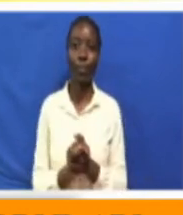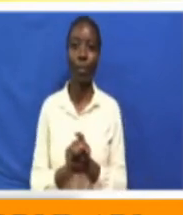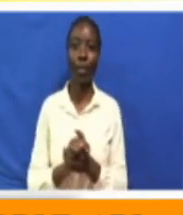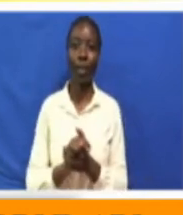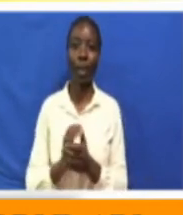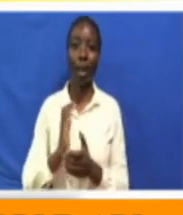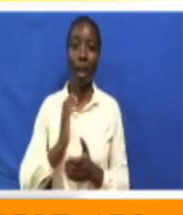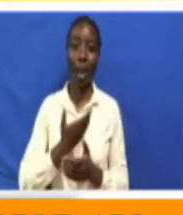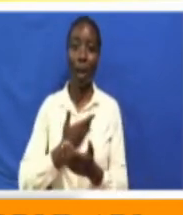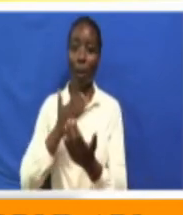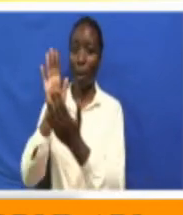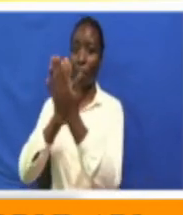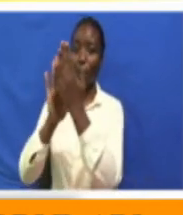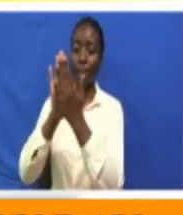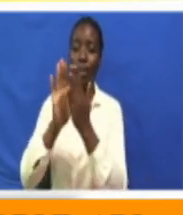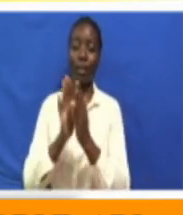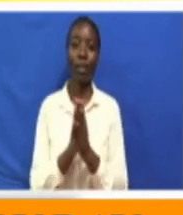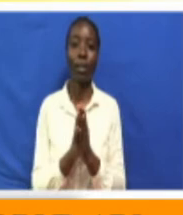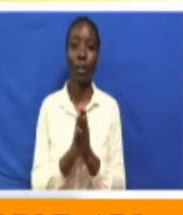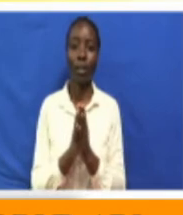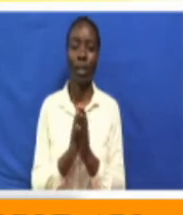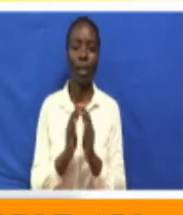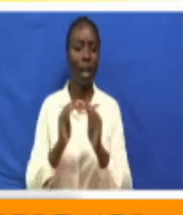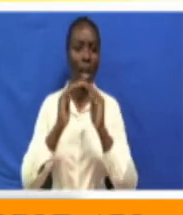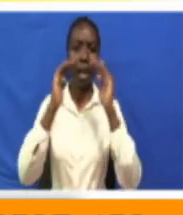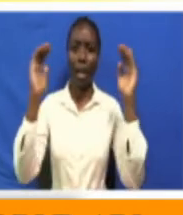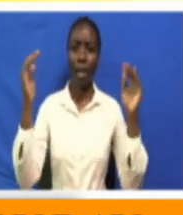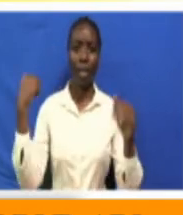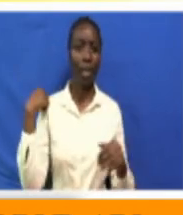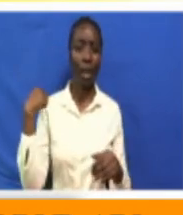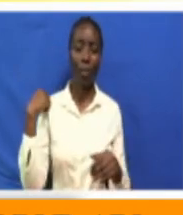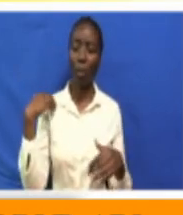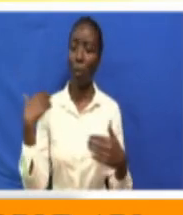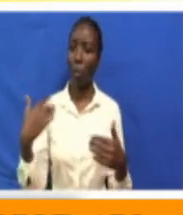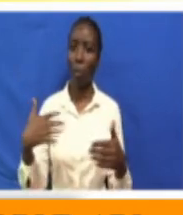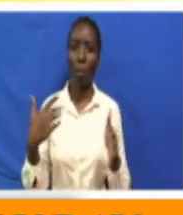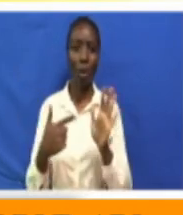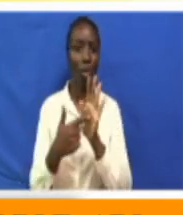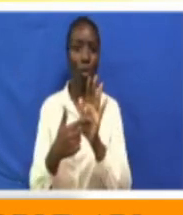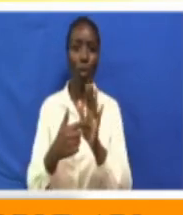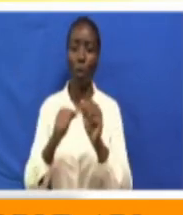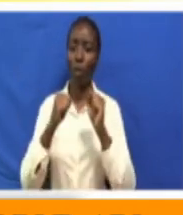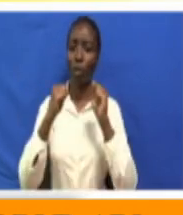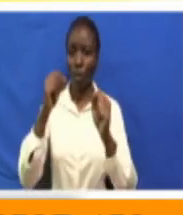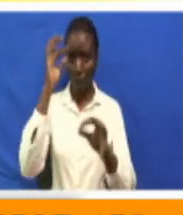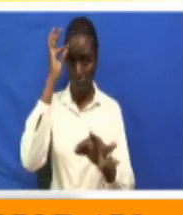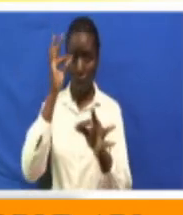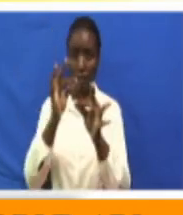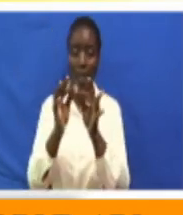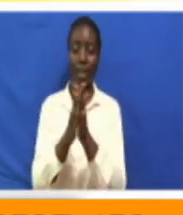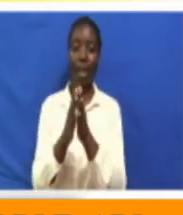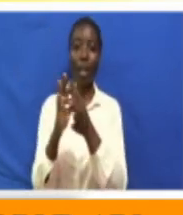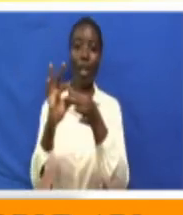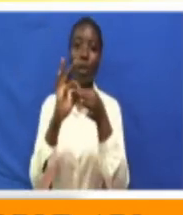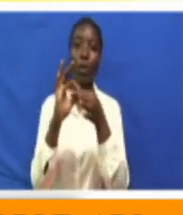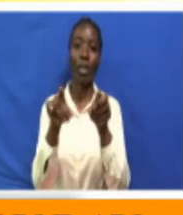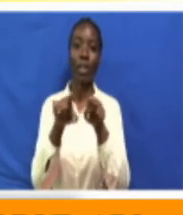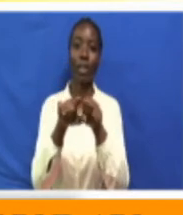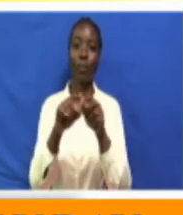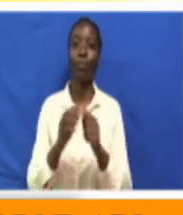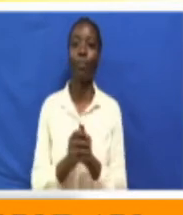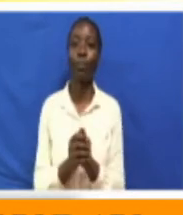our presence in such huge numbers is an expression of a strong faith and unity